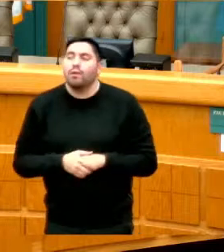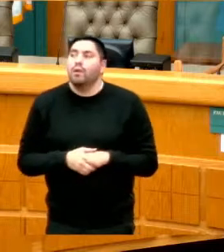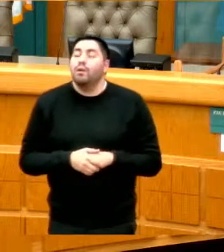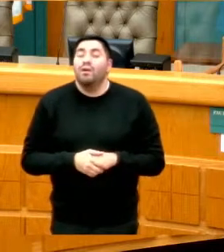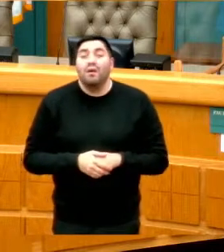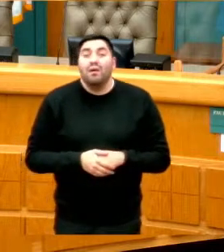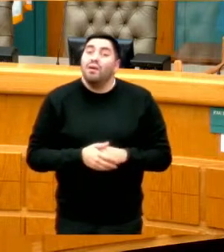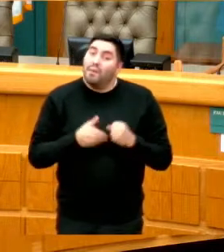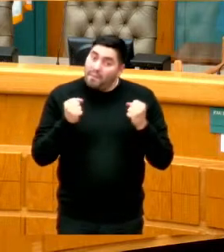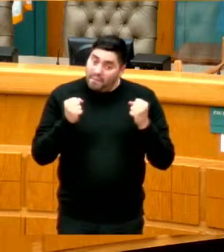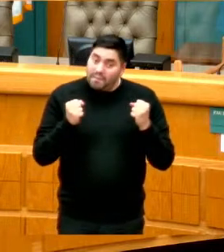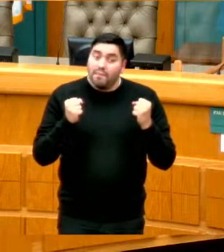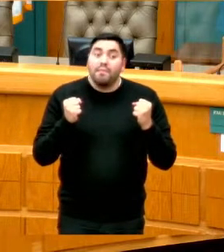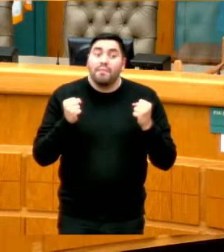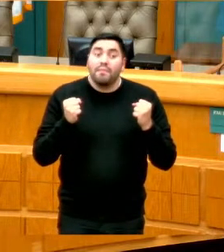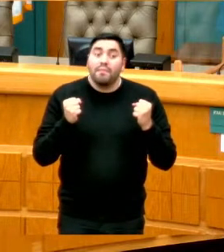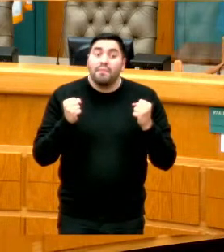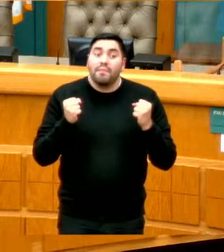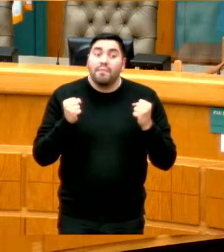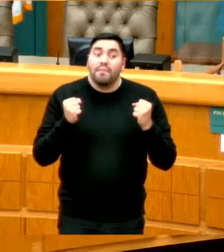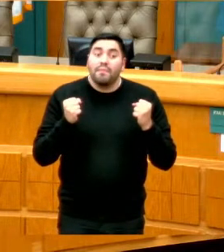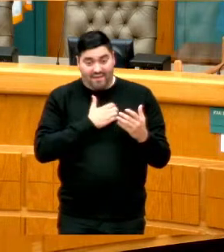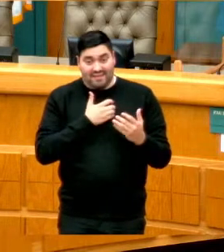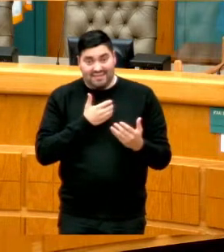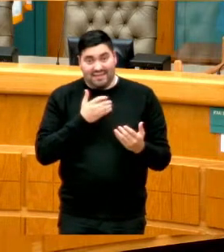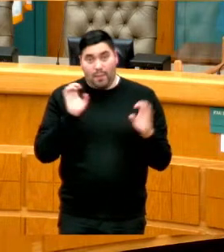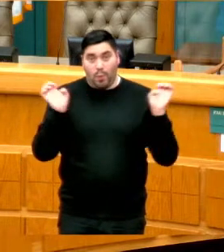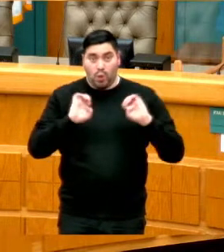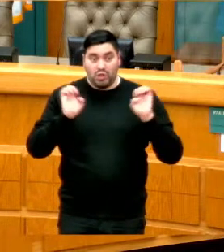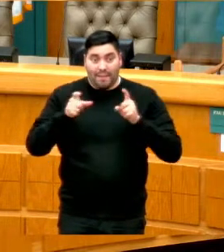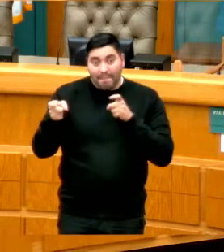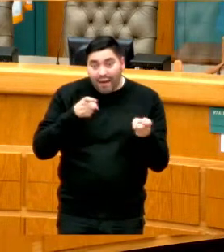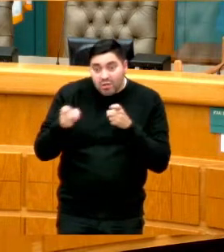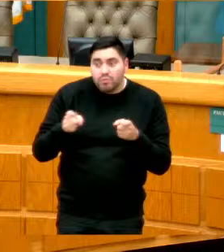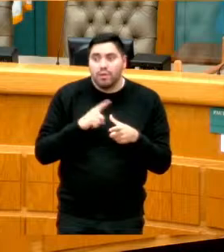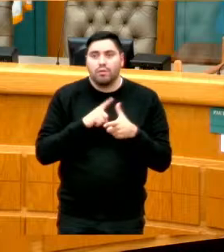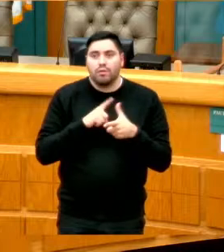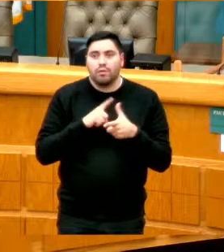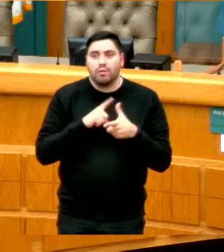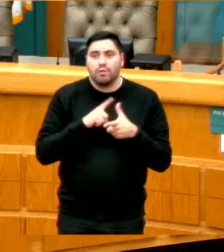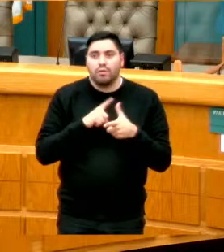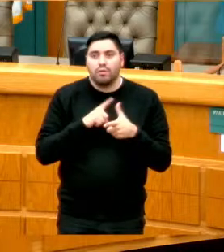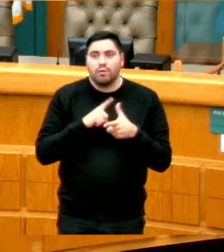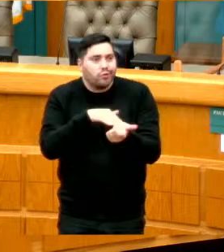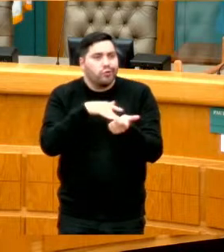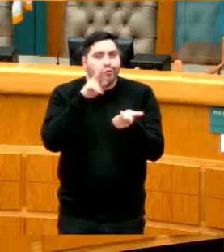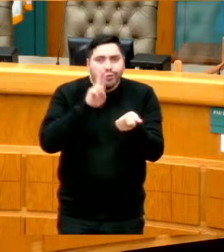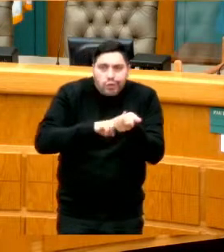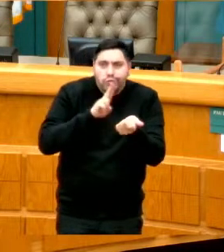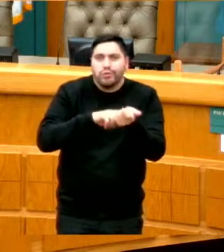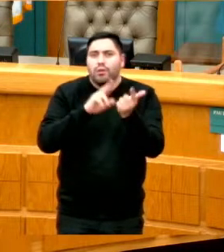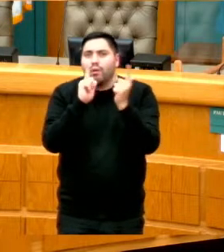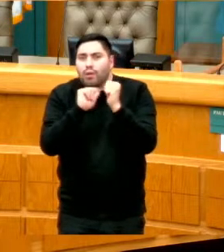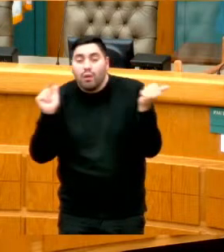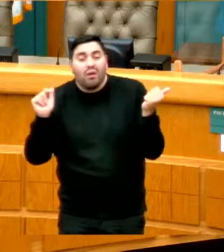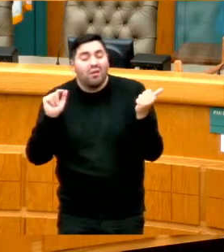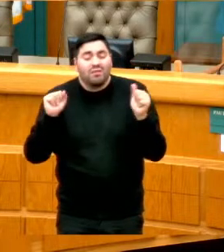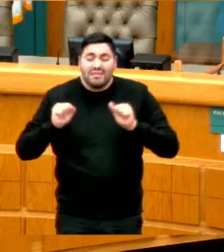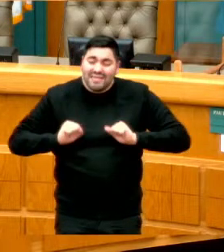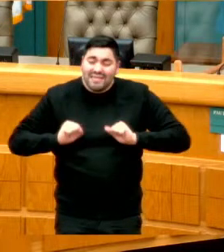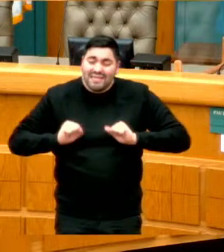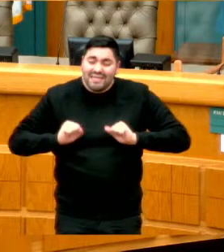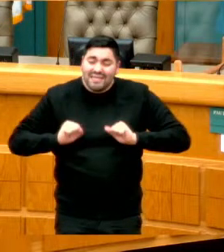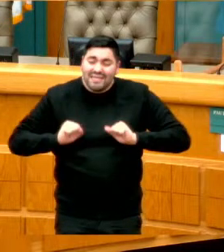us that have been in emergency management and the healthcare world, the sacrifices have been ongoing in